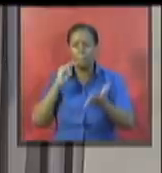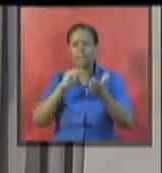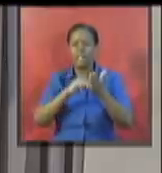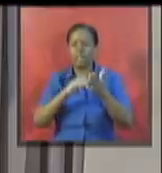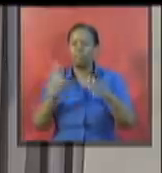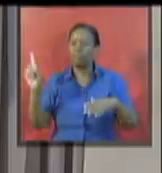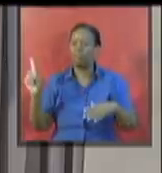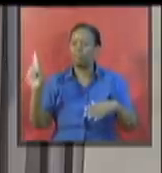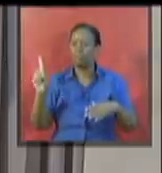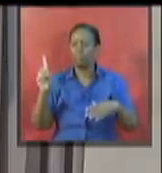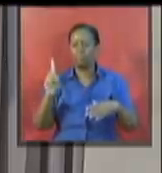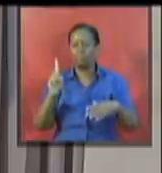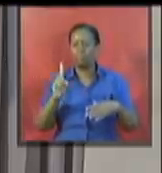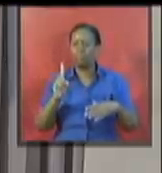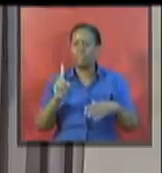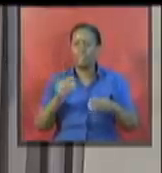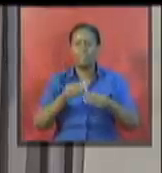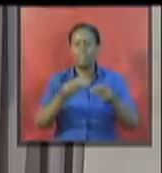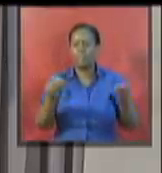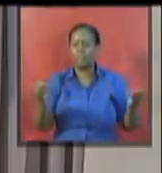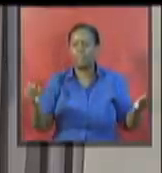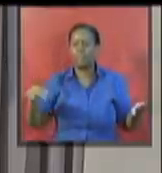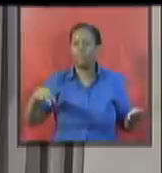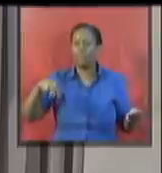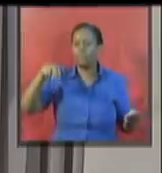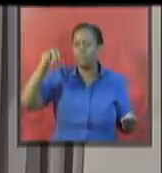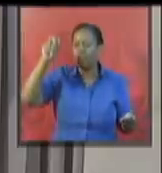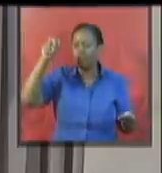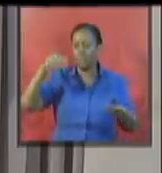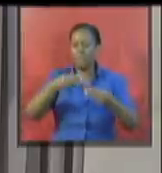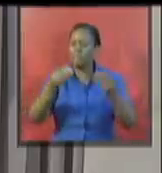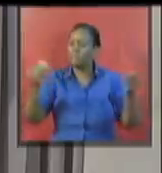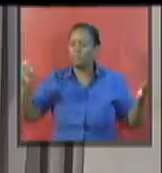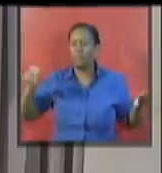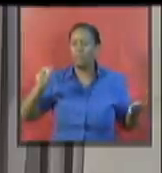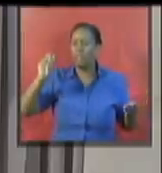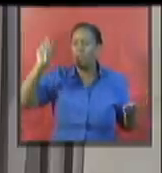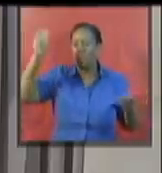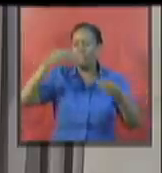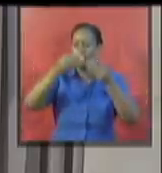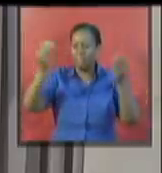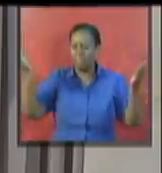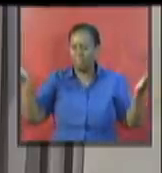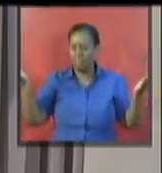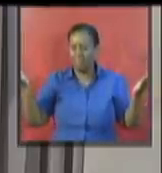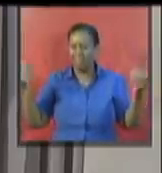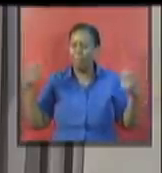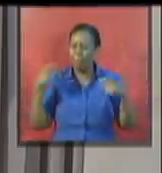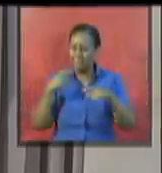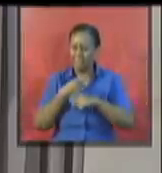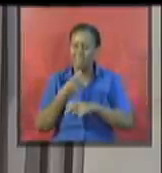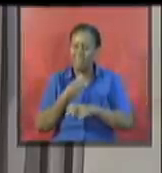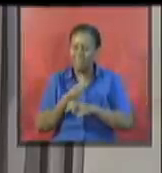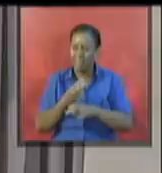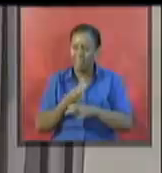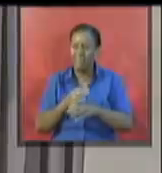glove to fit all sizes in this. But there are protocols online that any potential employer could look